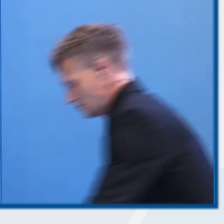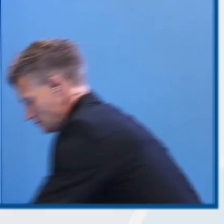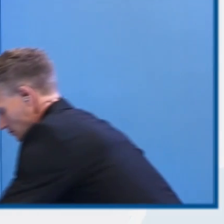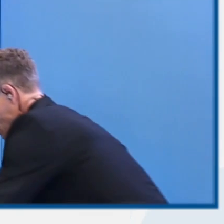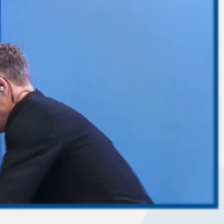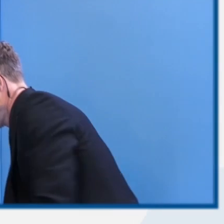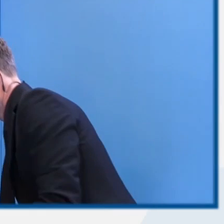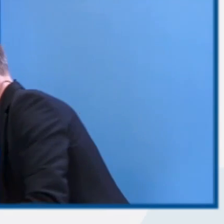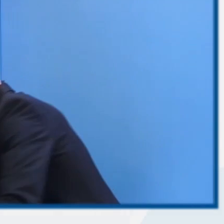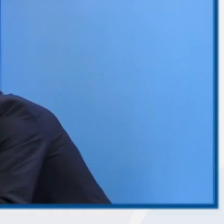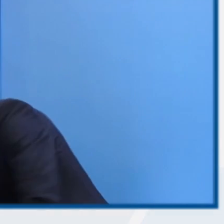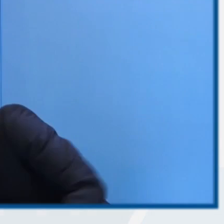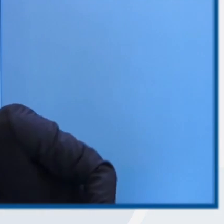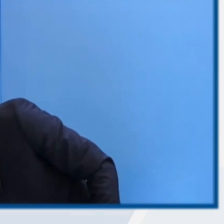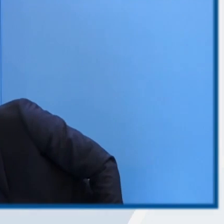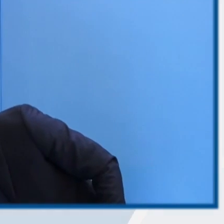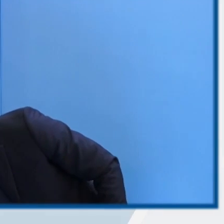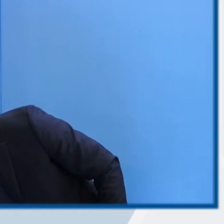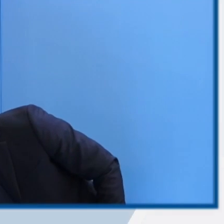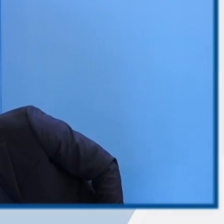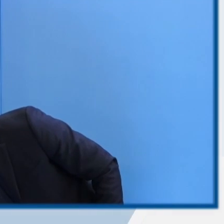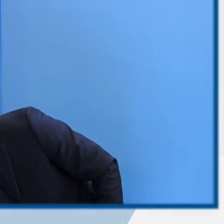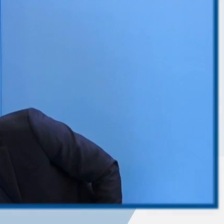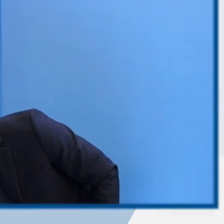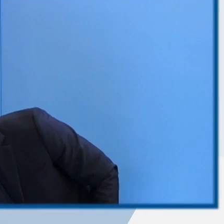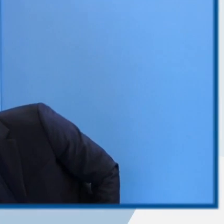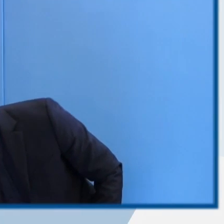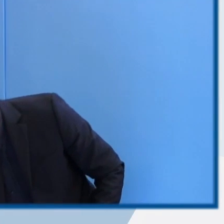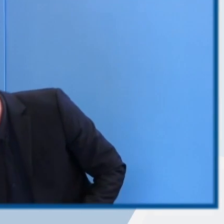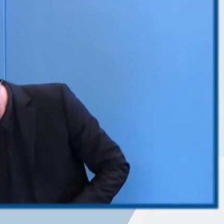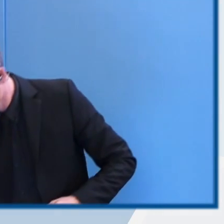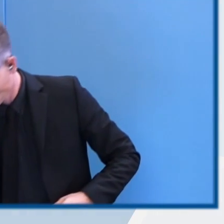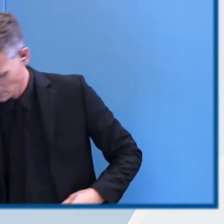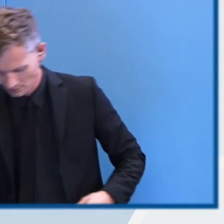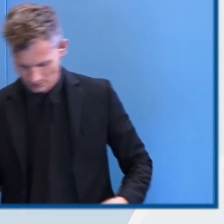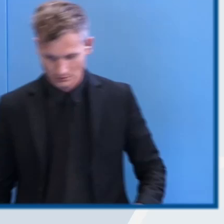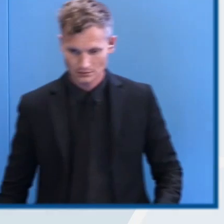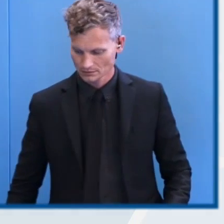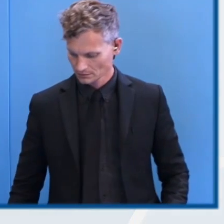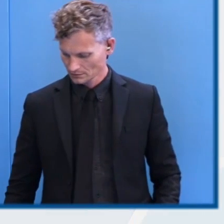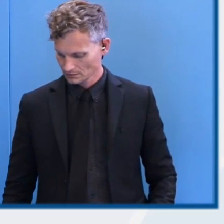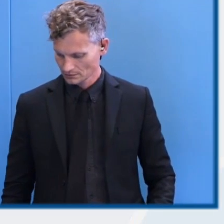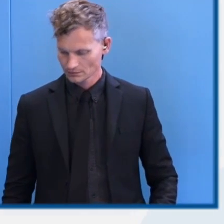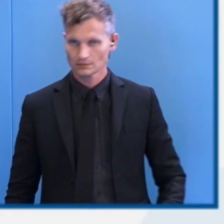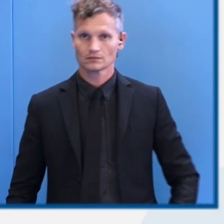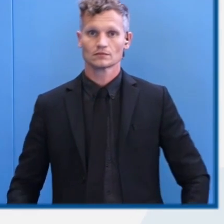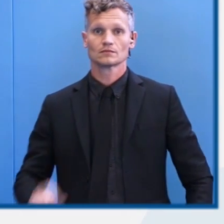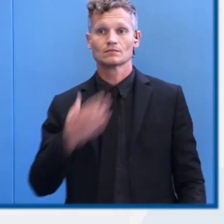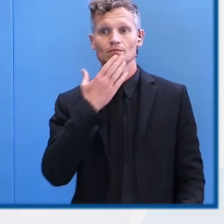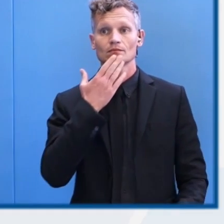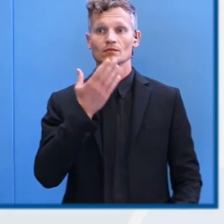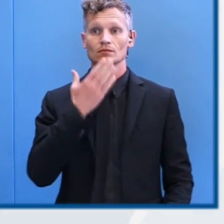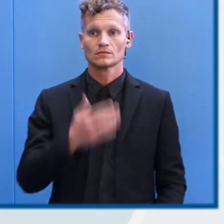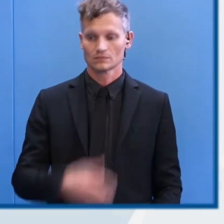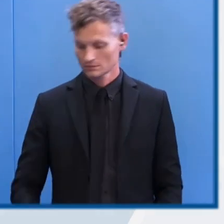multidisciplinary format, it must be much more difficult for countries to work in that way as well. So I think we will be anxious to hear